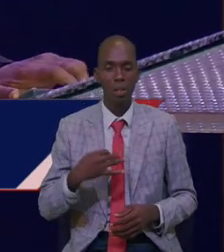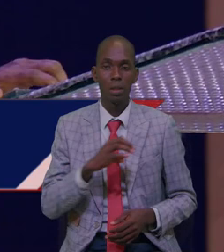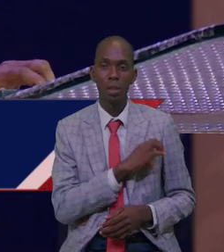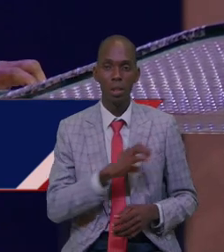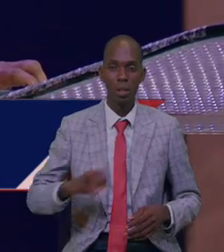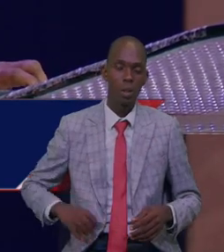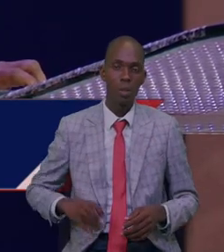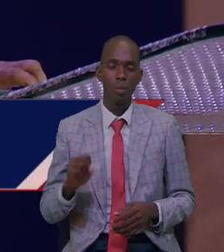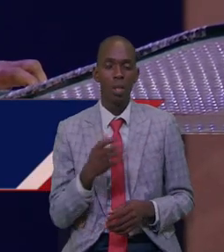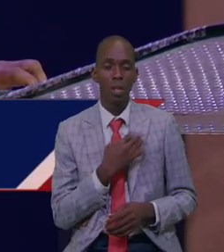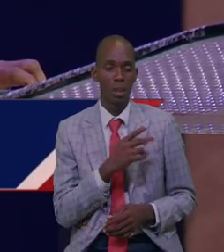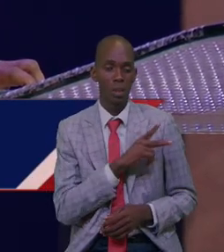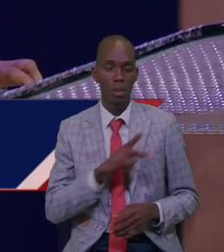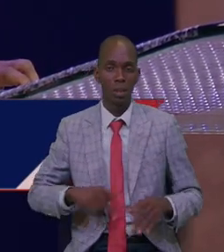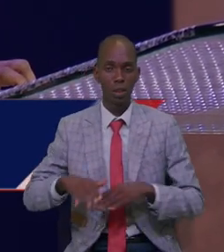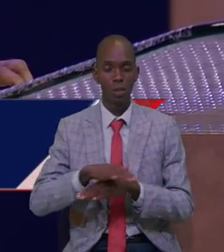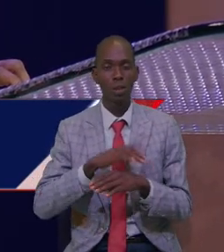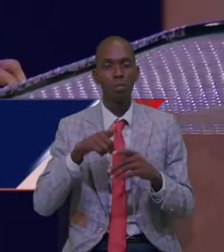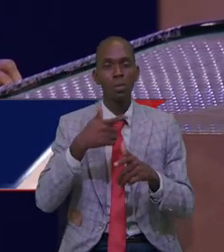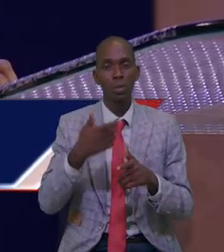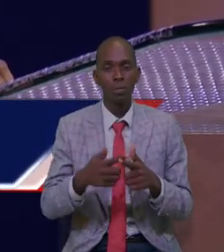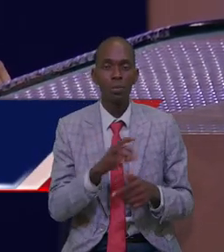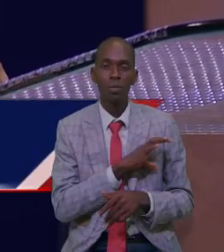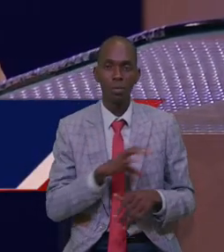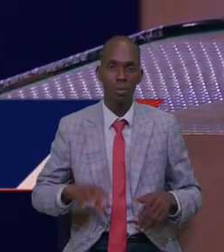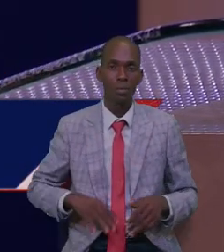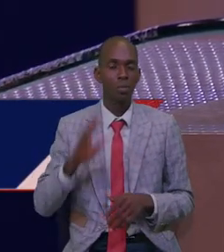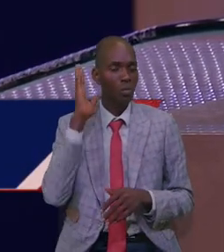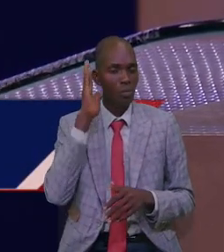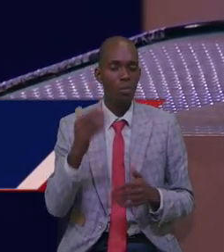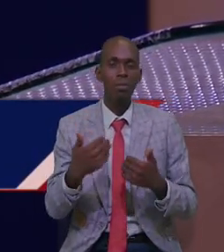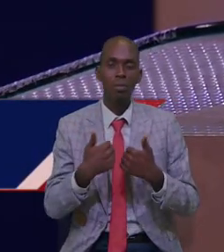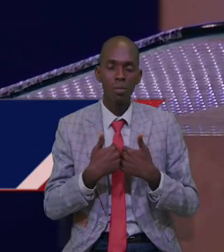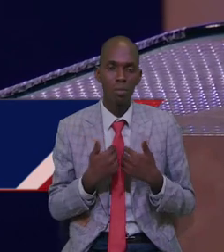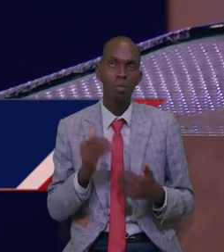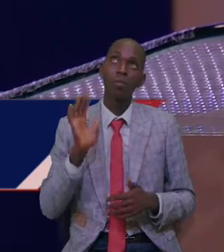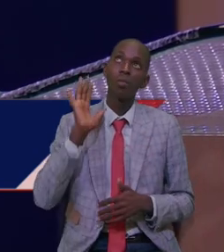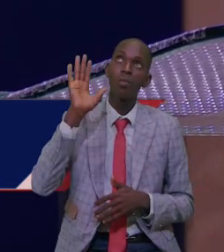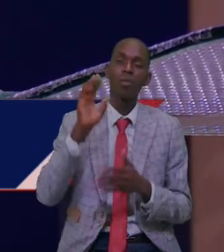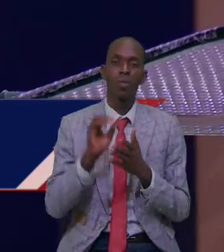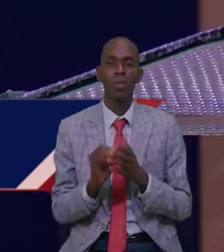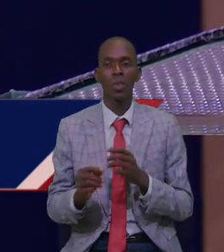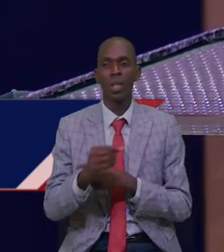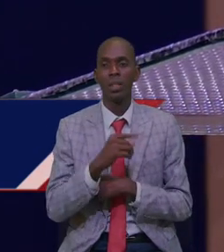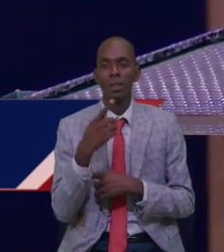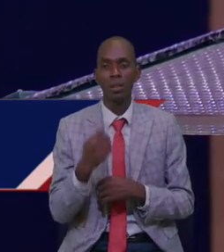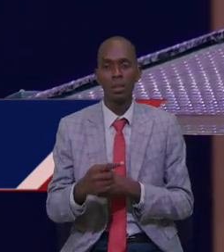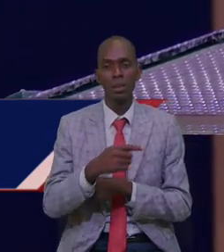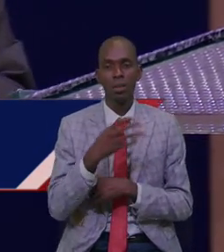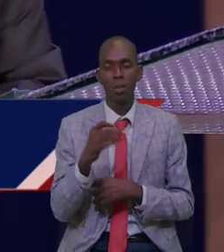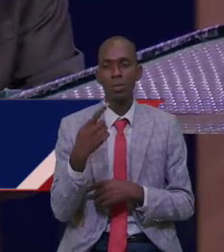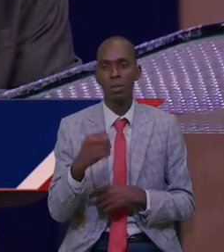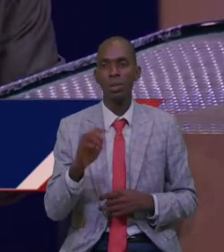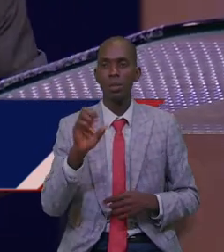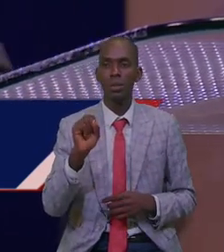empires, then Christ will have his own day. The day of the supreme stone.